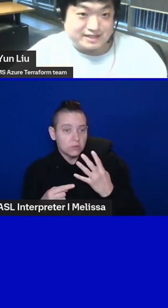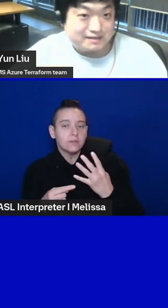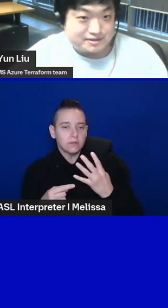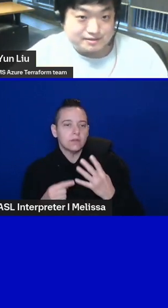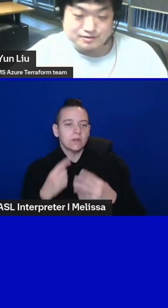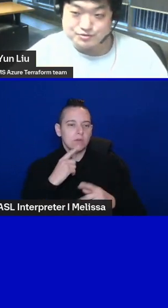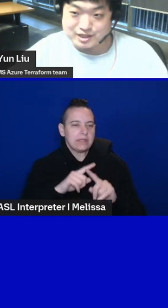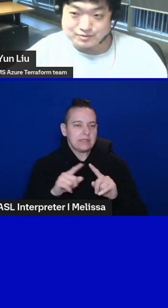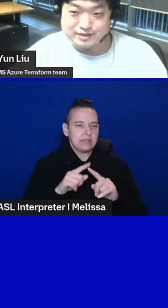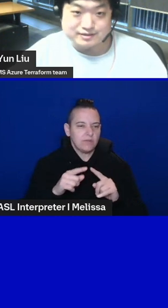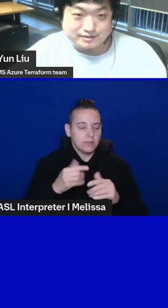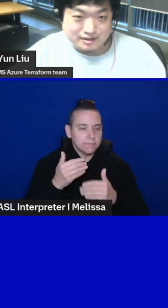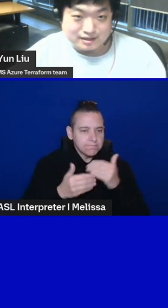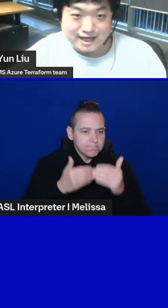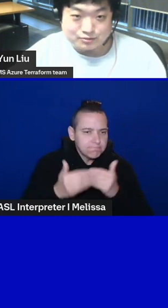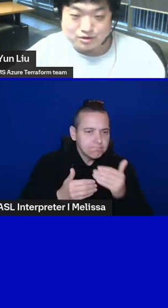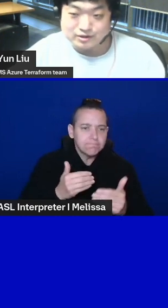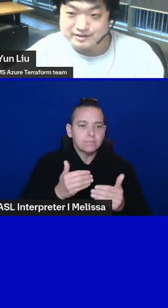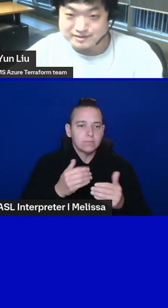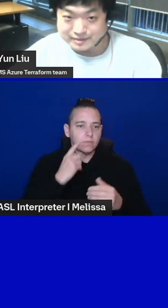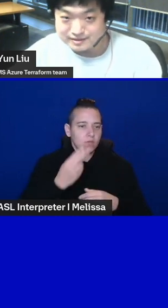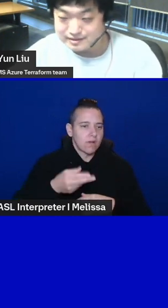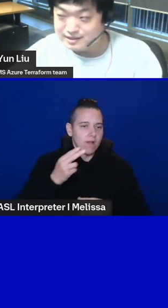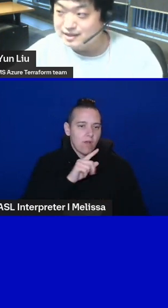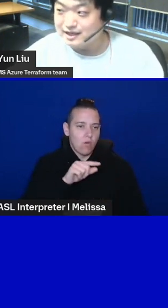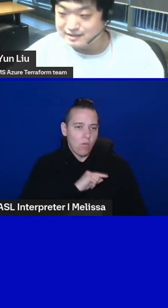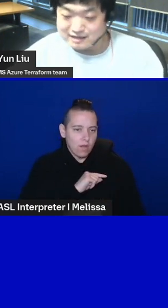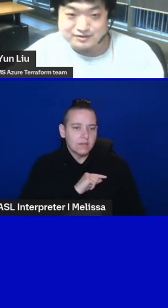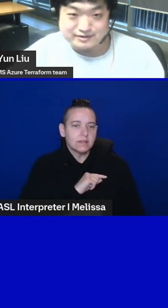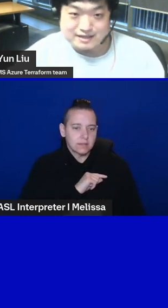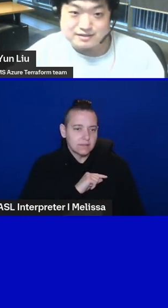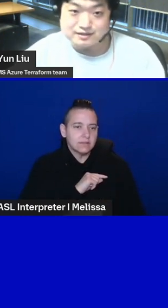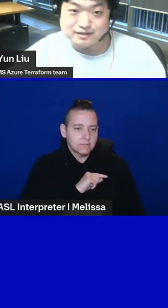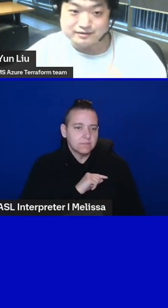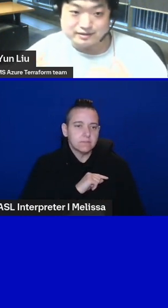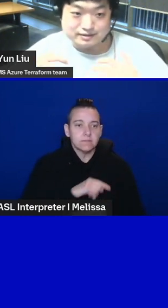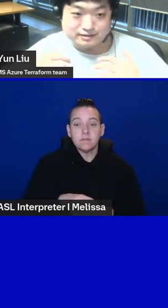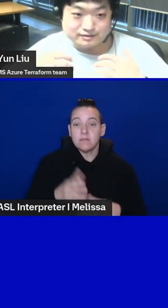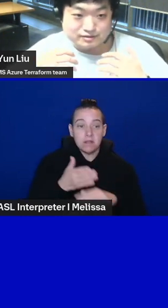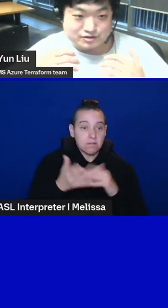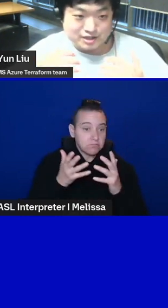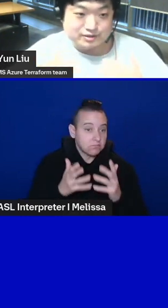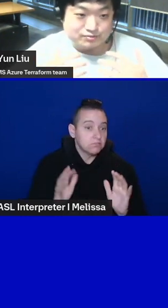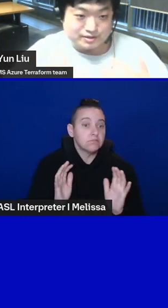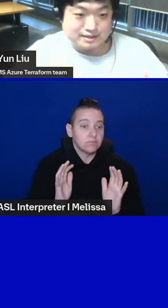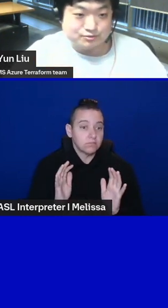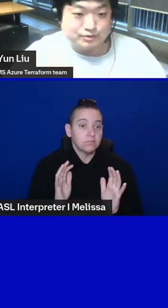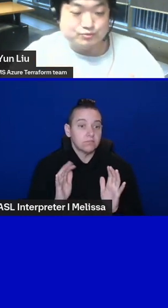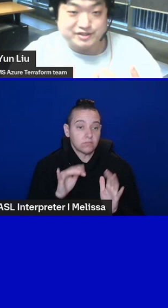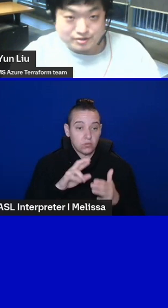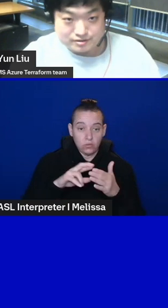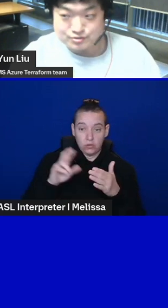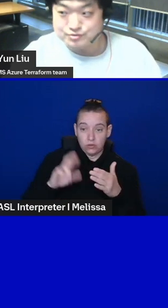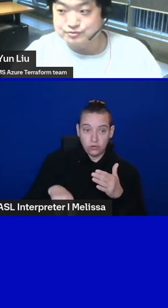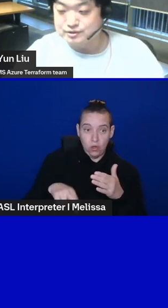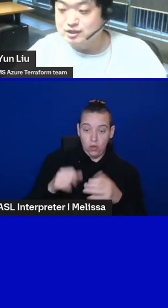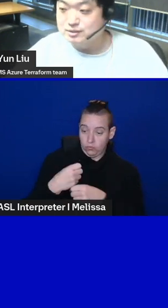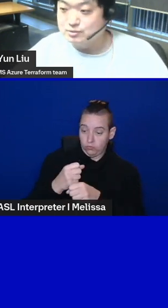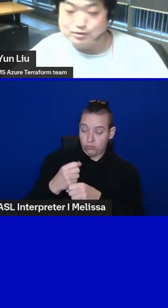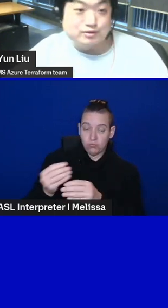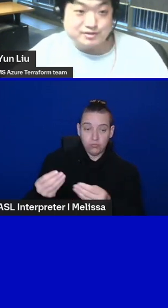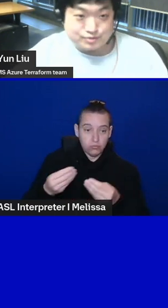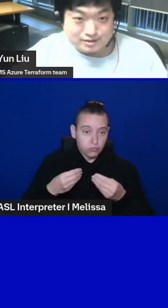series of steps to generate high quality speed. And after that, the generate result will return